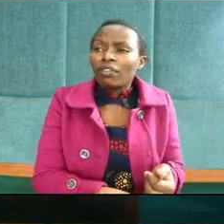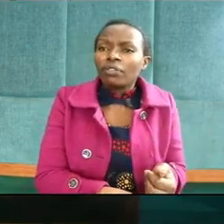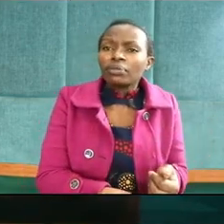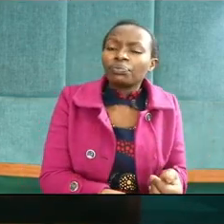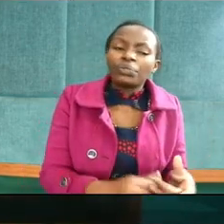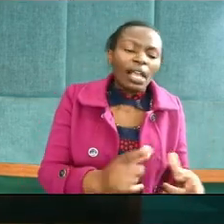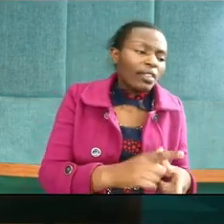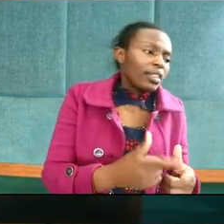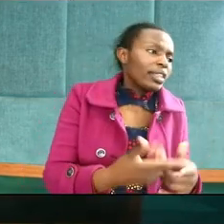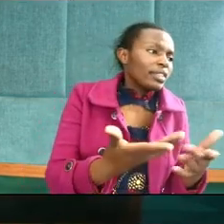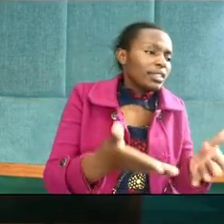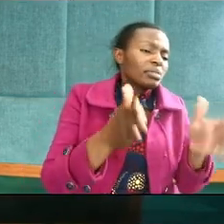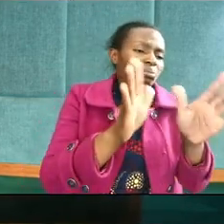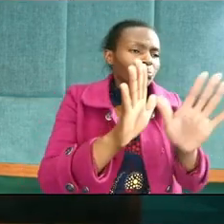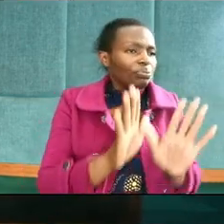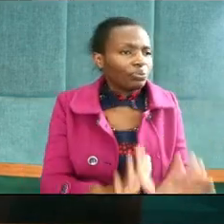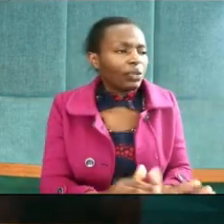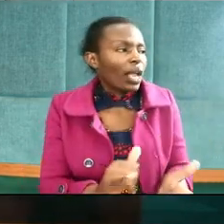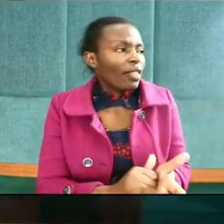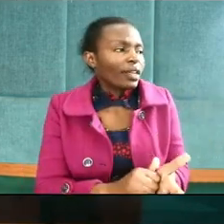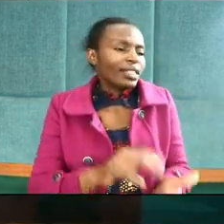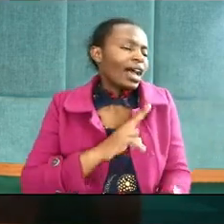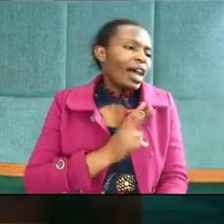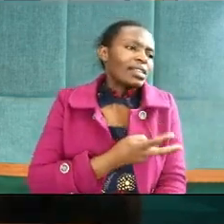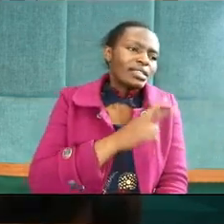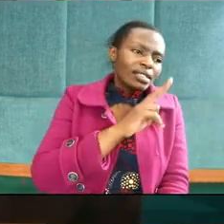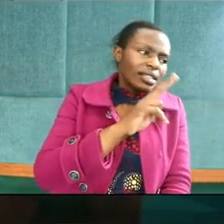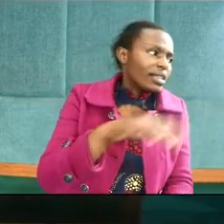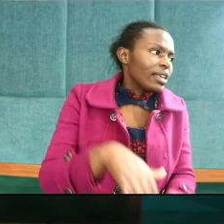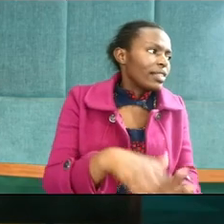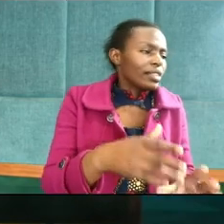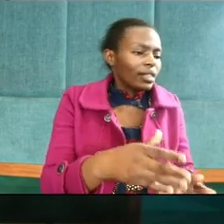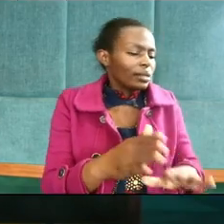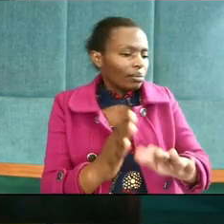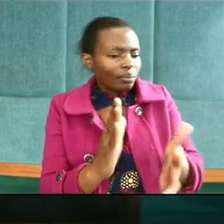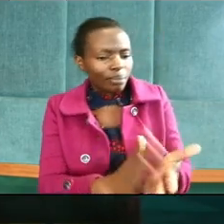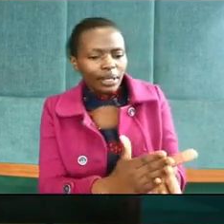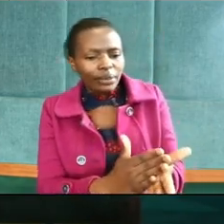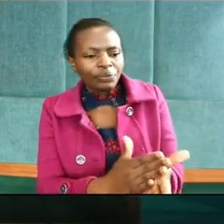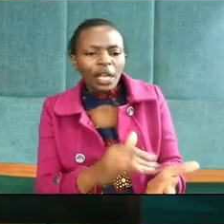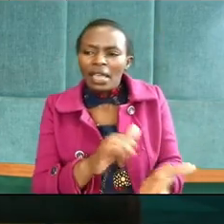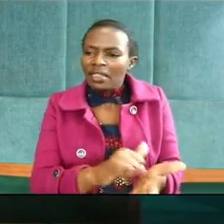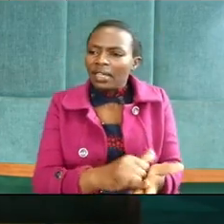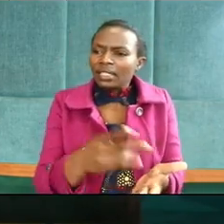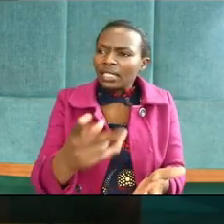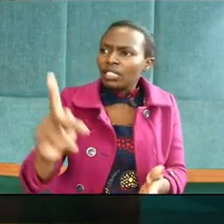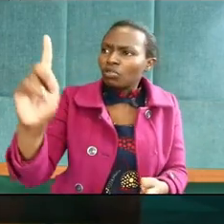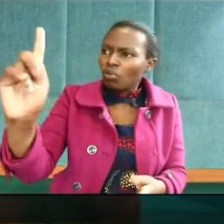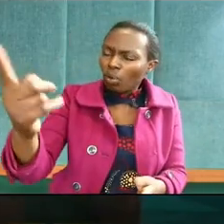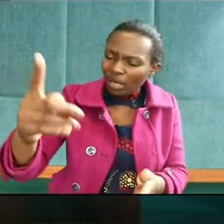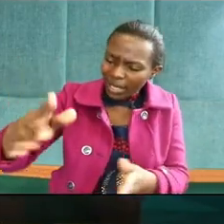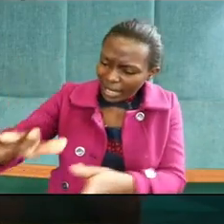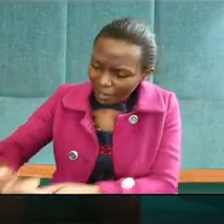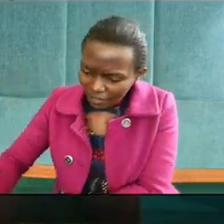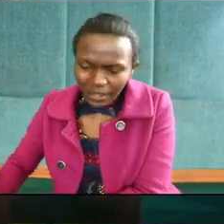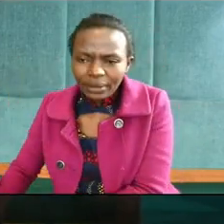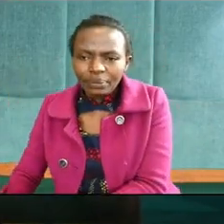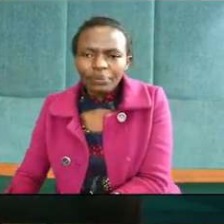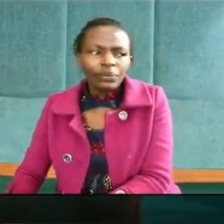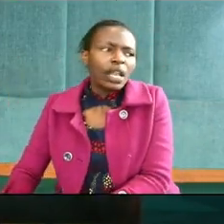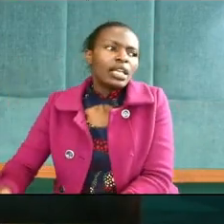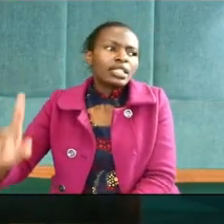we face at face value. And it assumes that the one living is a person